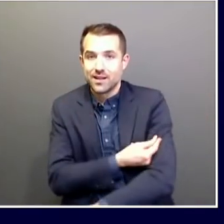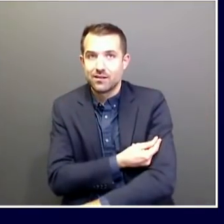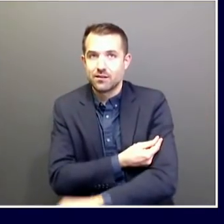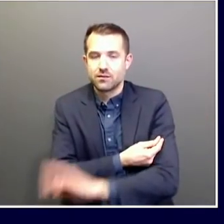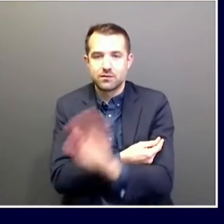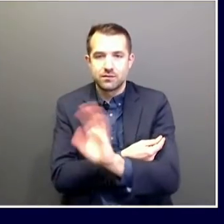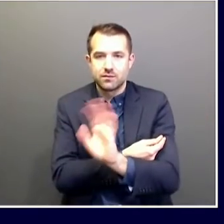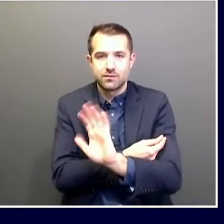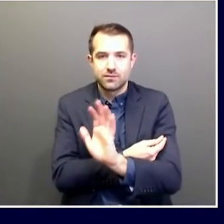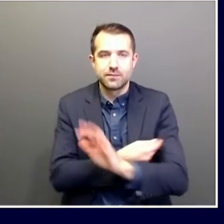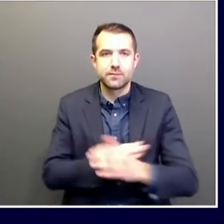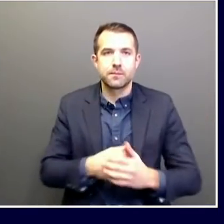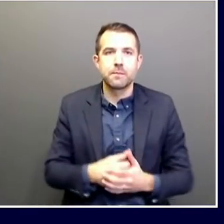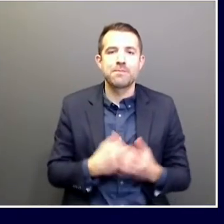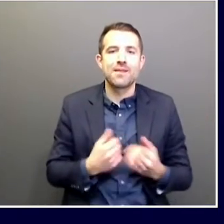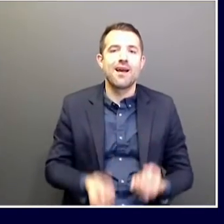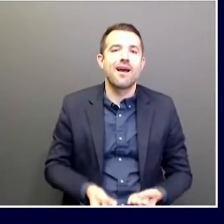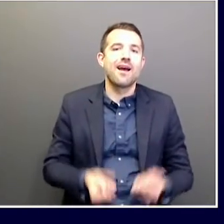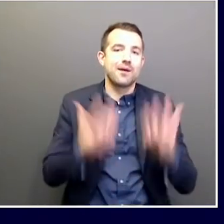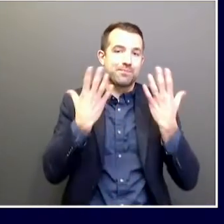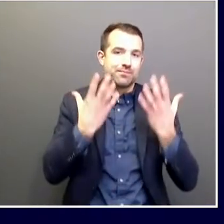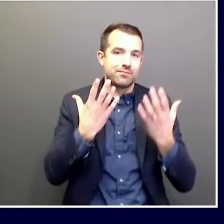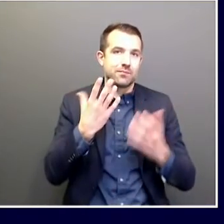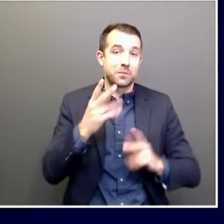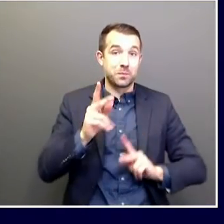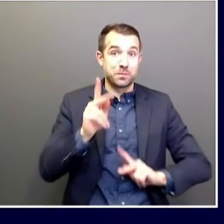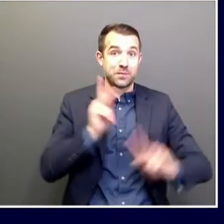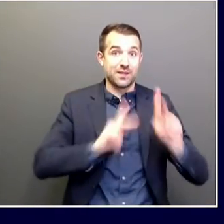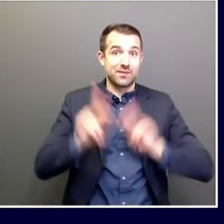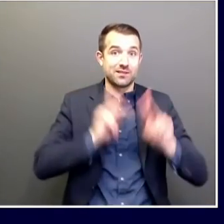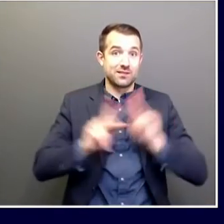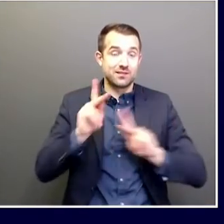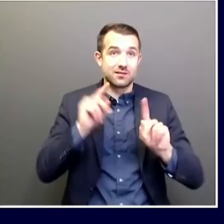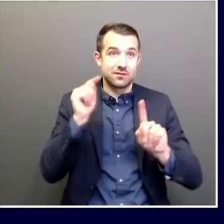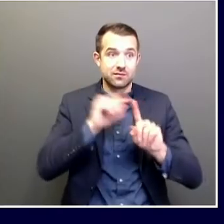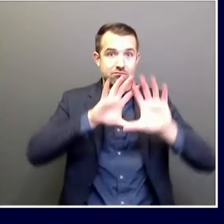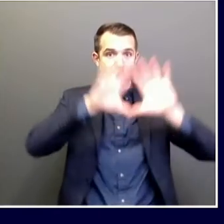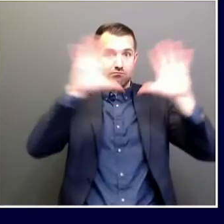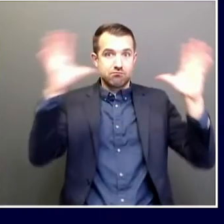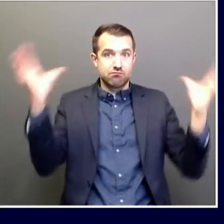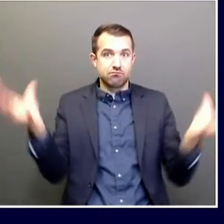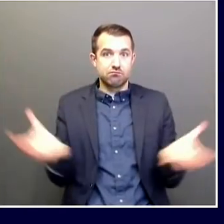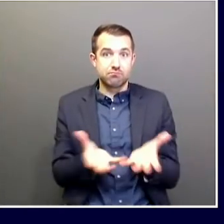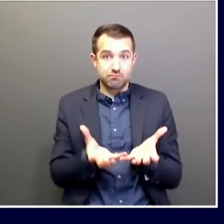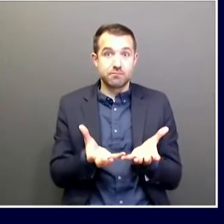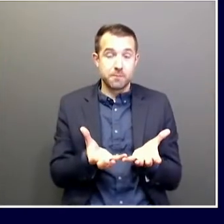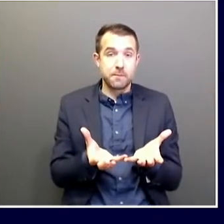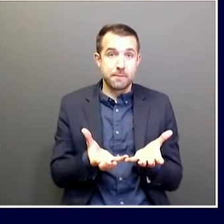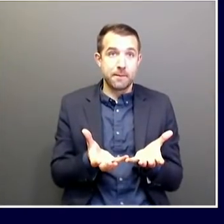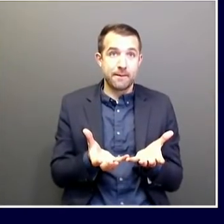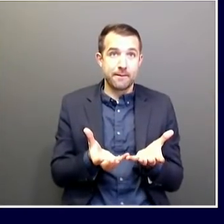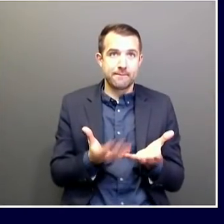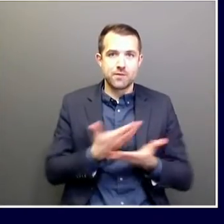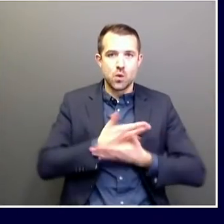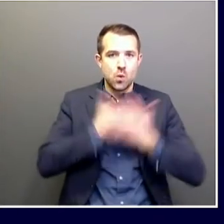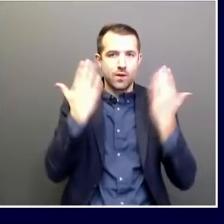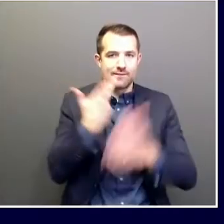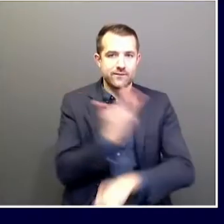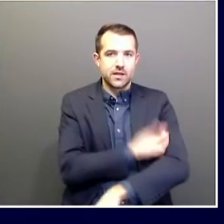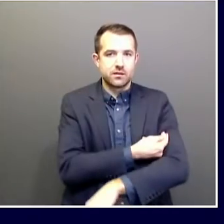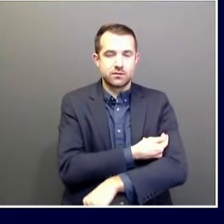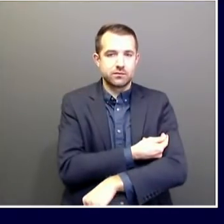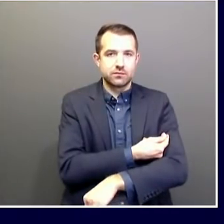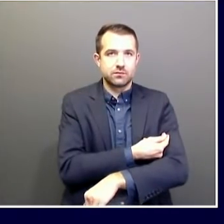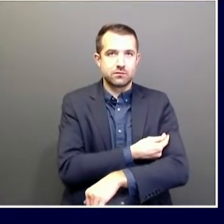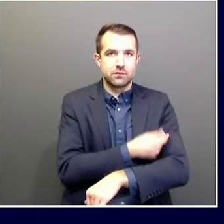overall who are in the hospital and who are not in the hospital have not received any sort of vaccine. And how do those two things compare?